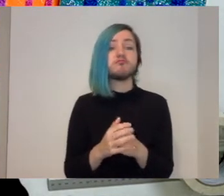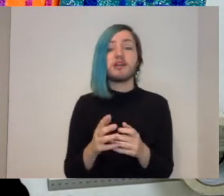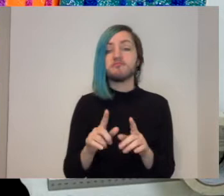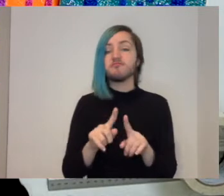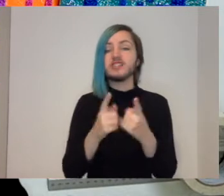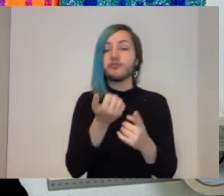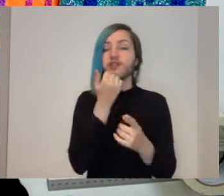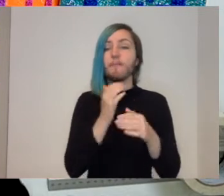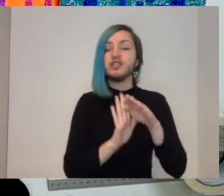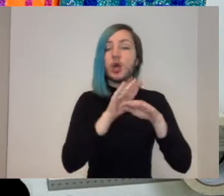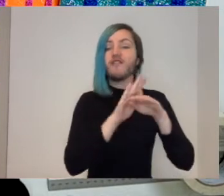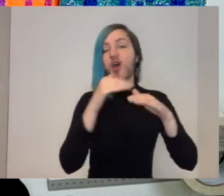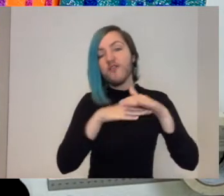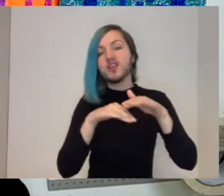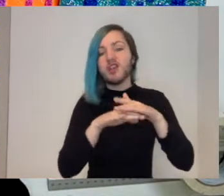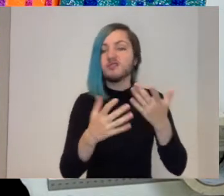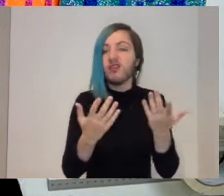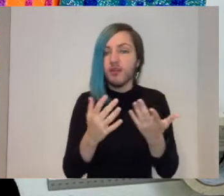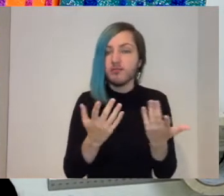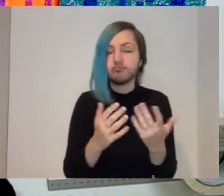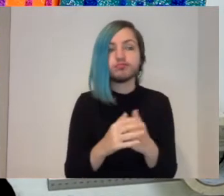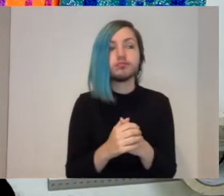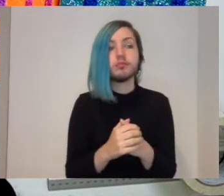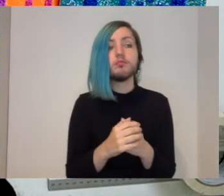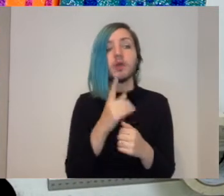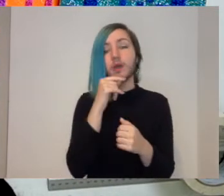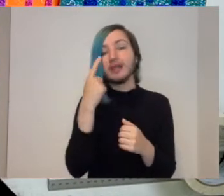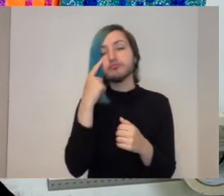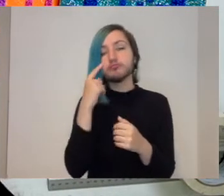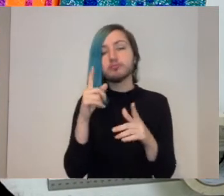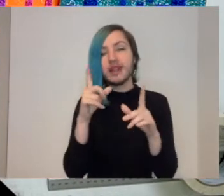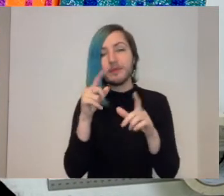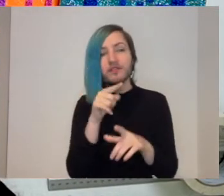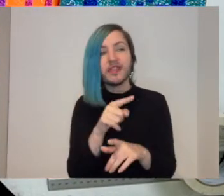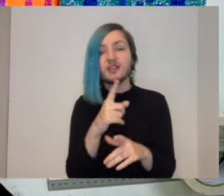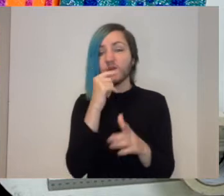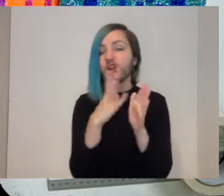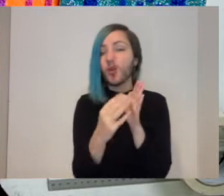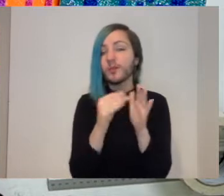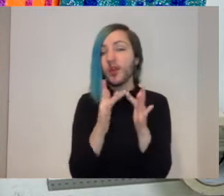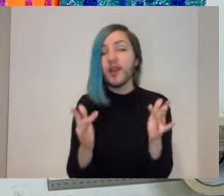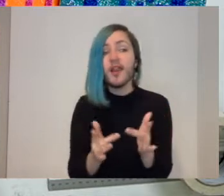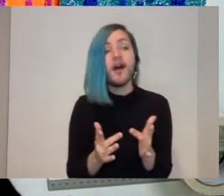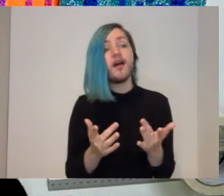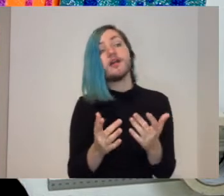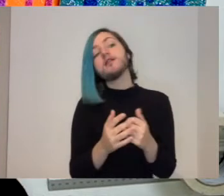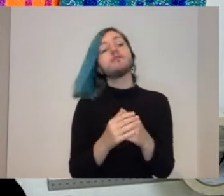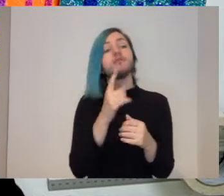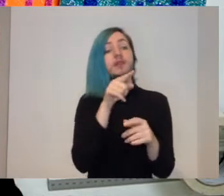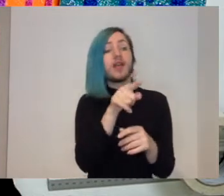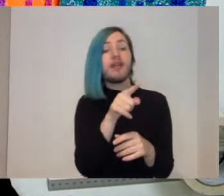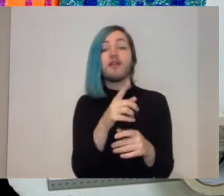staggered amounts, basically. But yeah, you can refer to images of these and like copy them online. You can always try, like here I've